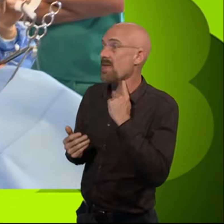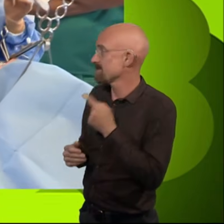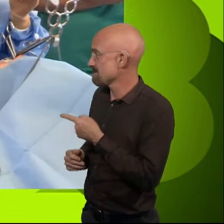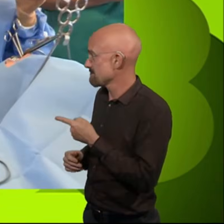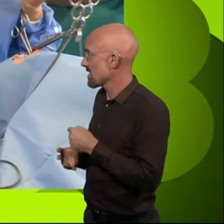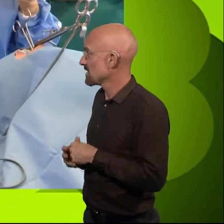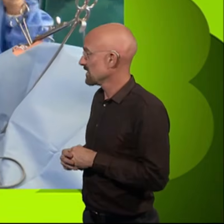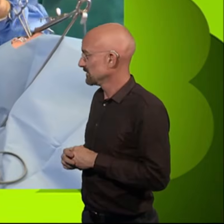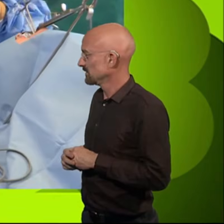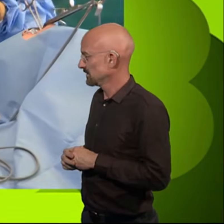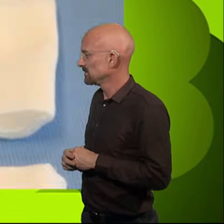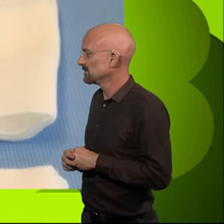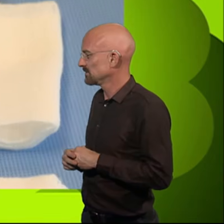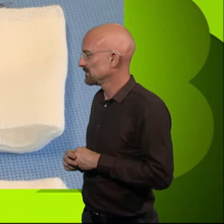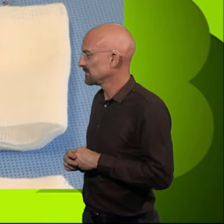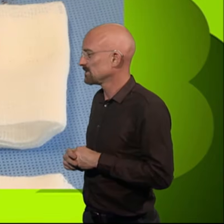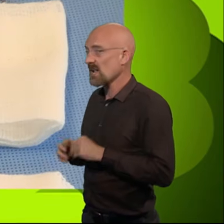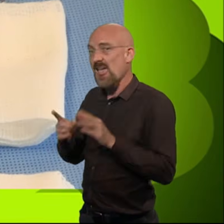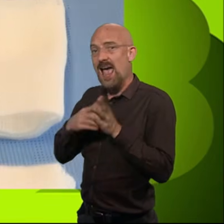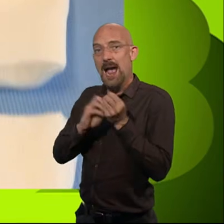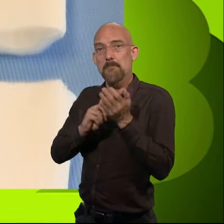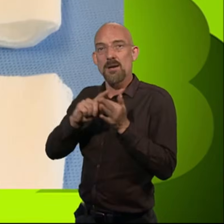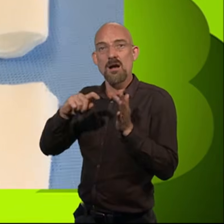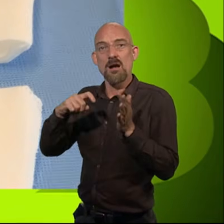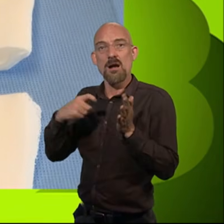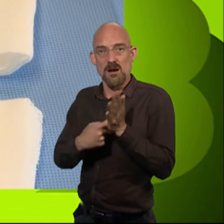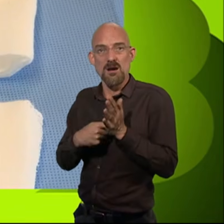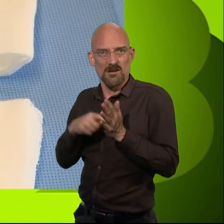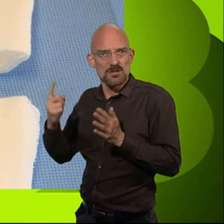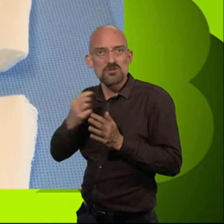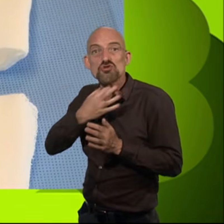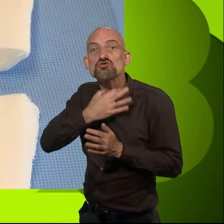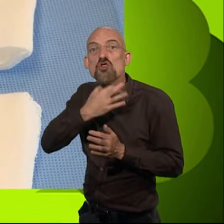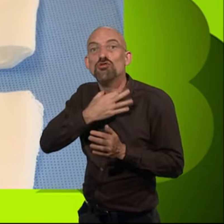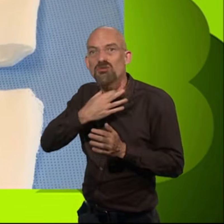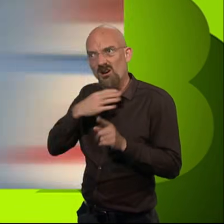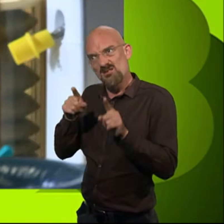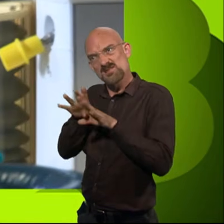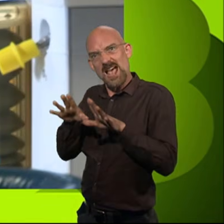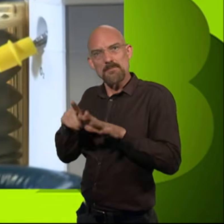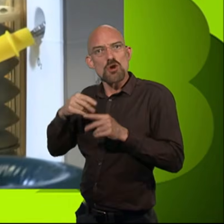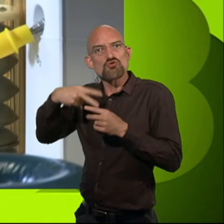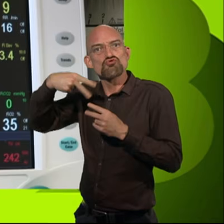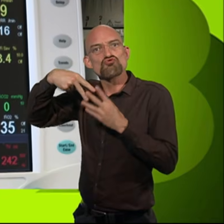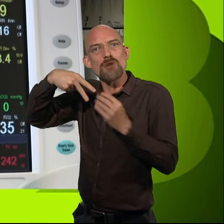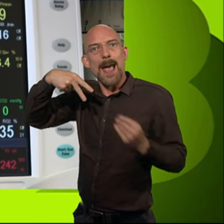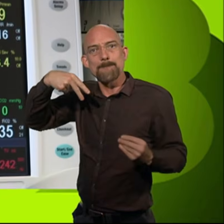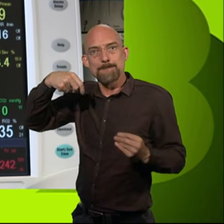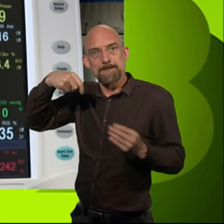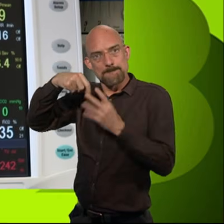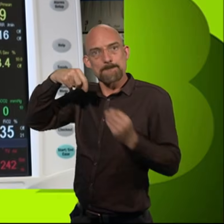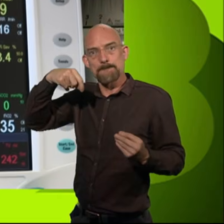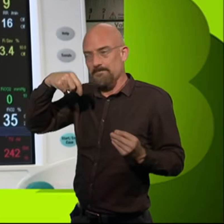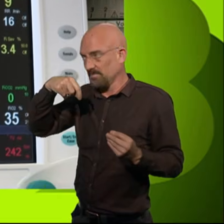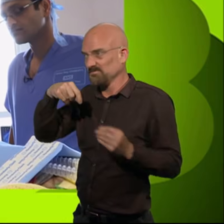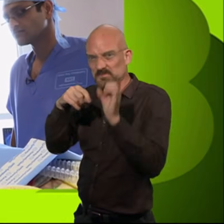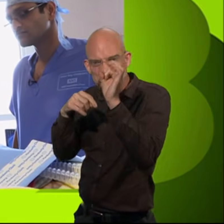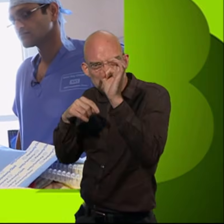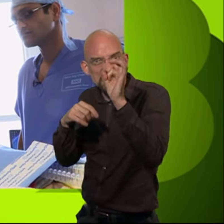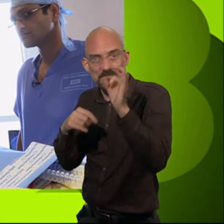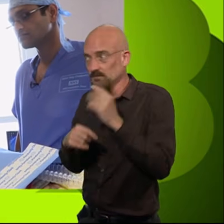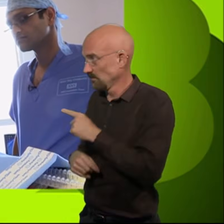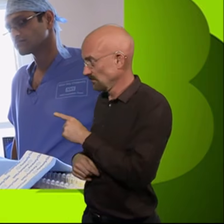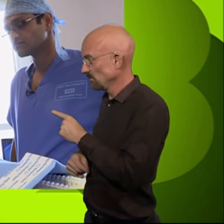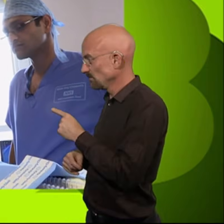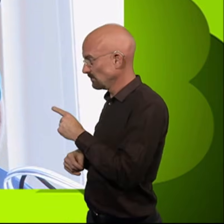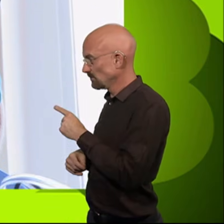is. So Amber's tonsils are about as big as grapes, but will Bailey's be any bigger? On to tonsil takeout number 2. And